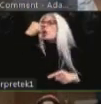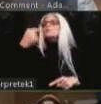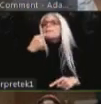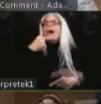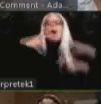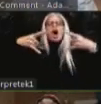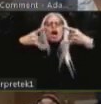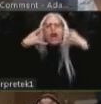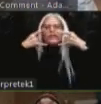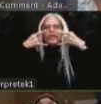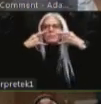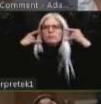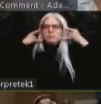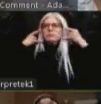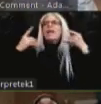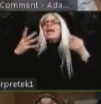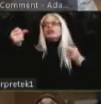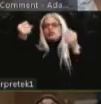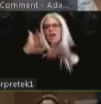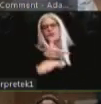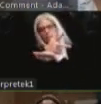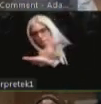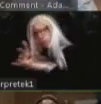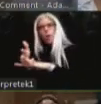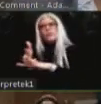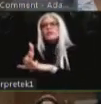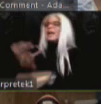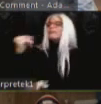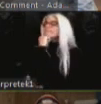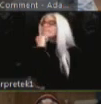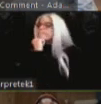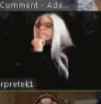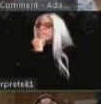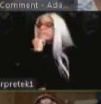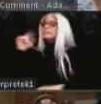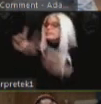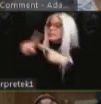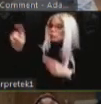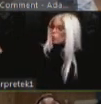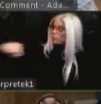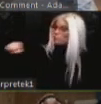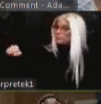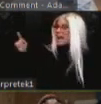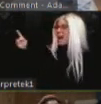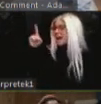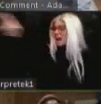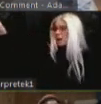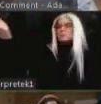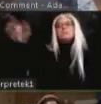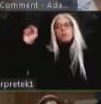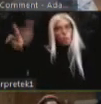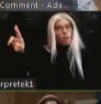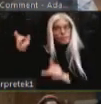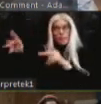And that driver pulls to the next stop and stays there with the doors open until there's compliance. That recording should also say